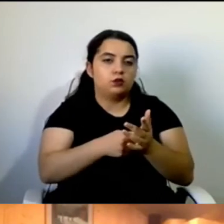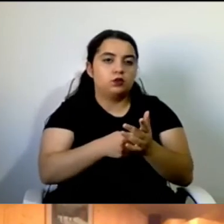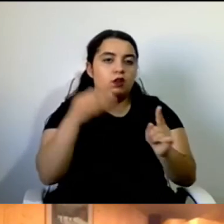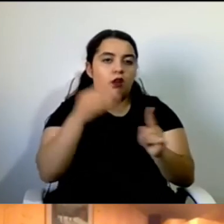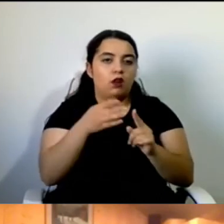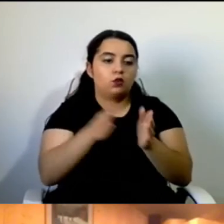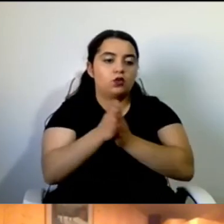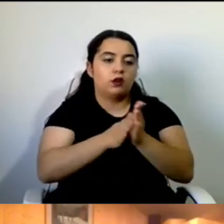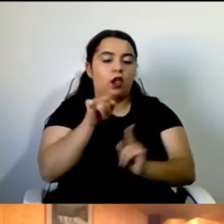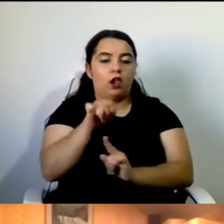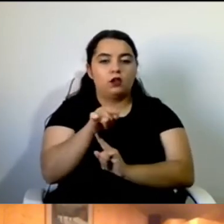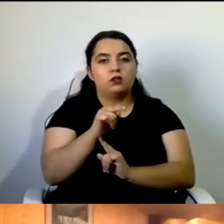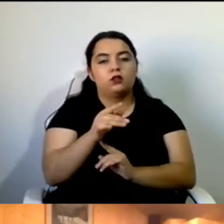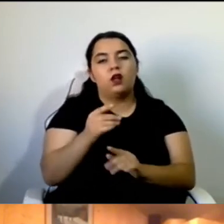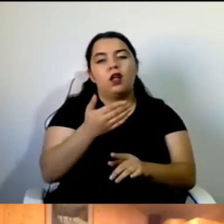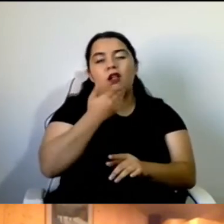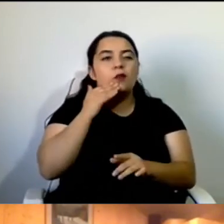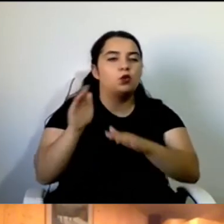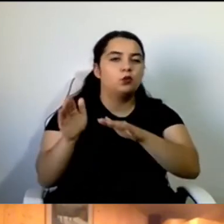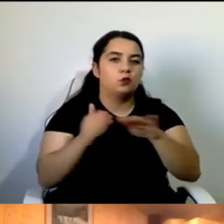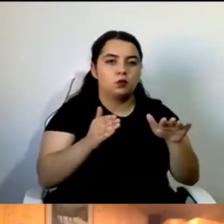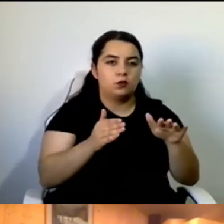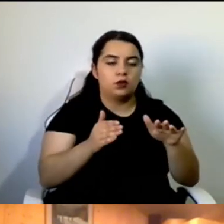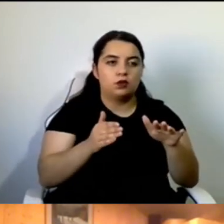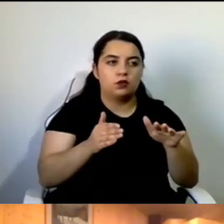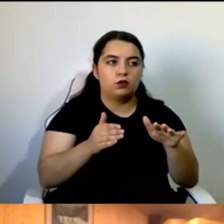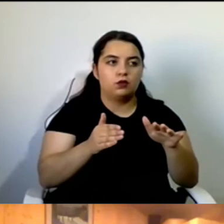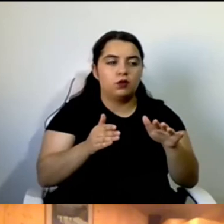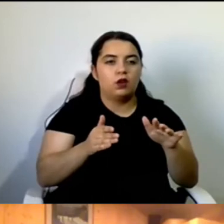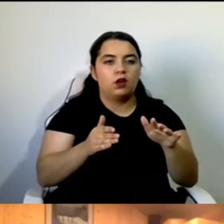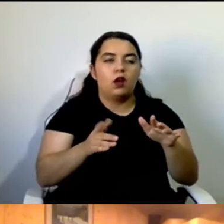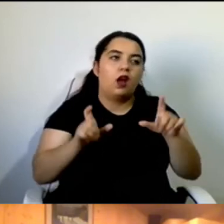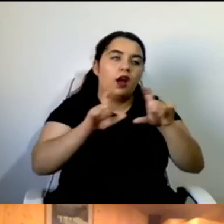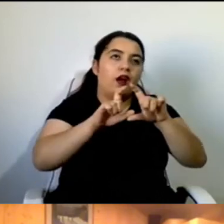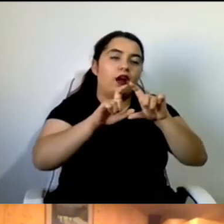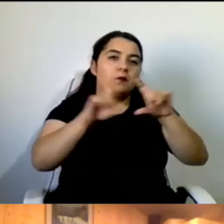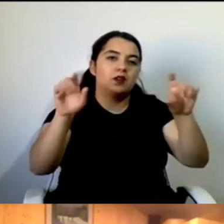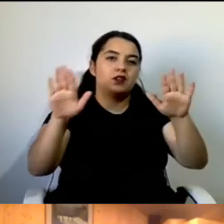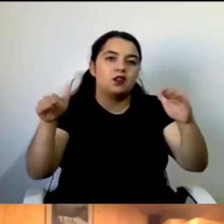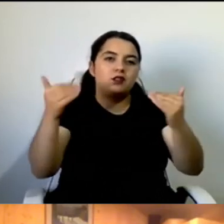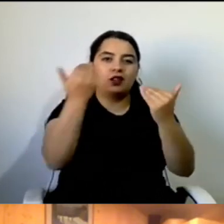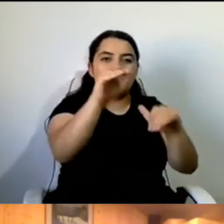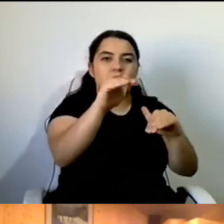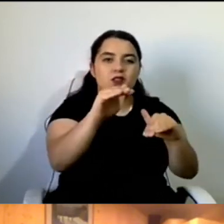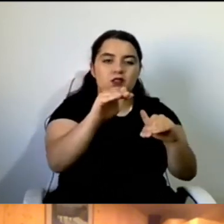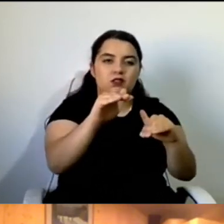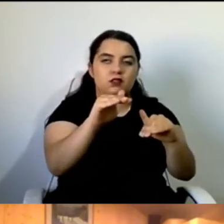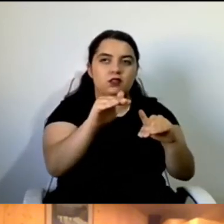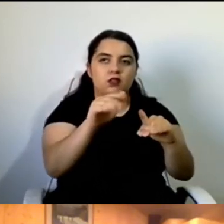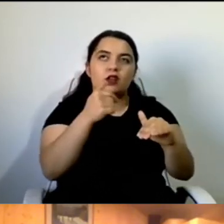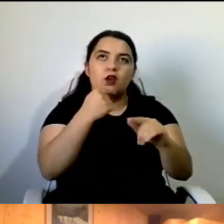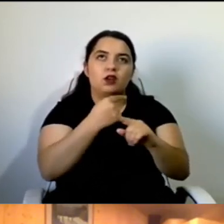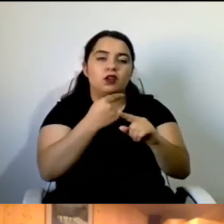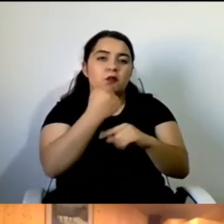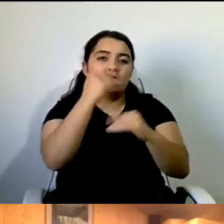limit this and say that they provide all the training. And that is because they want to take that part of the assistant benefit and